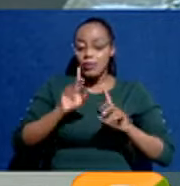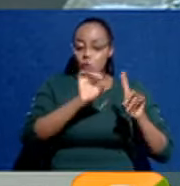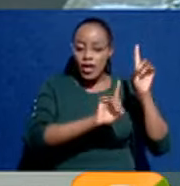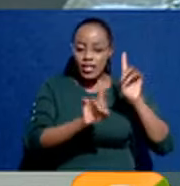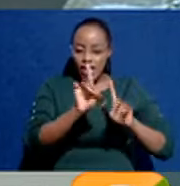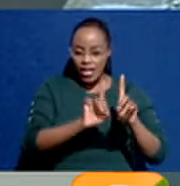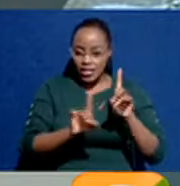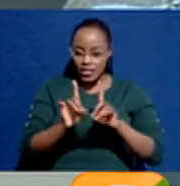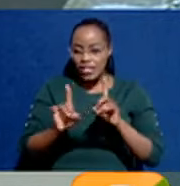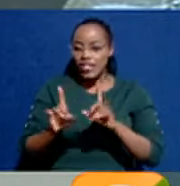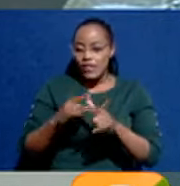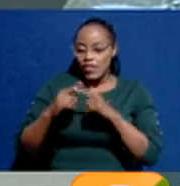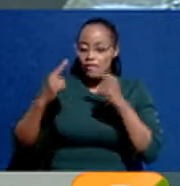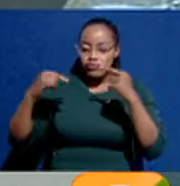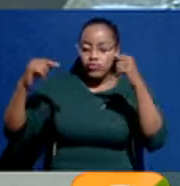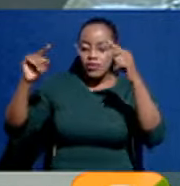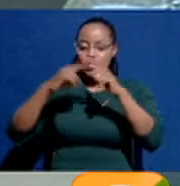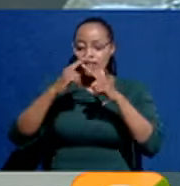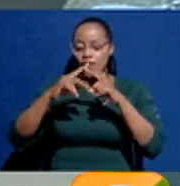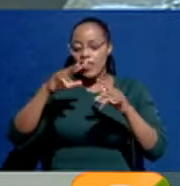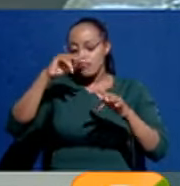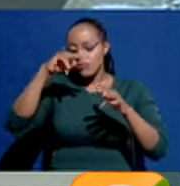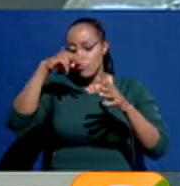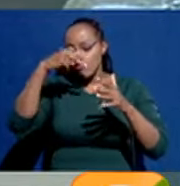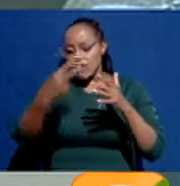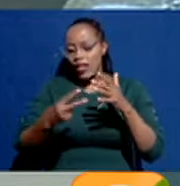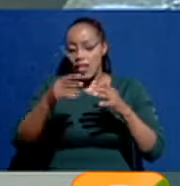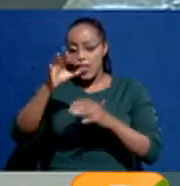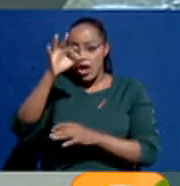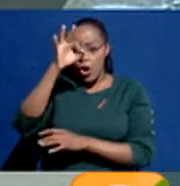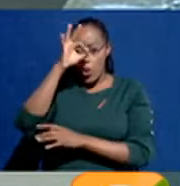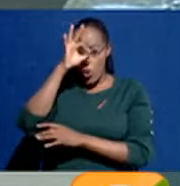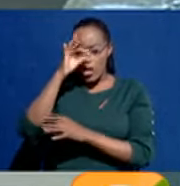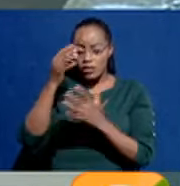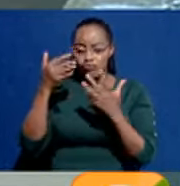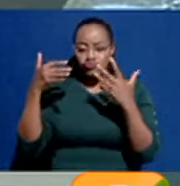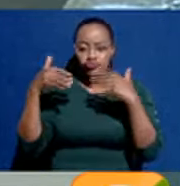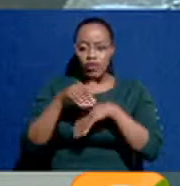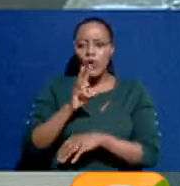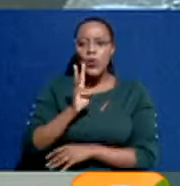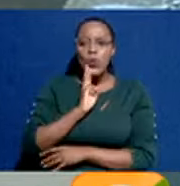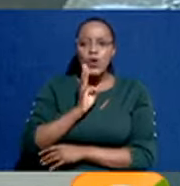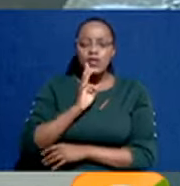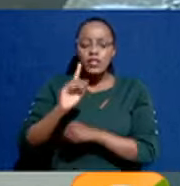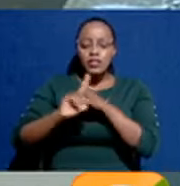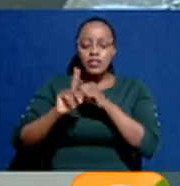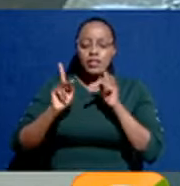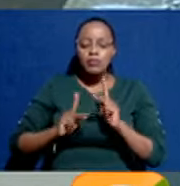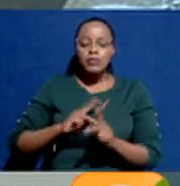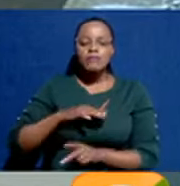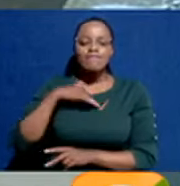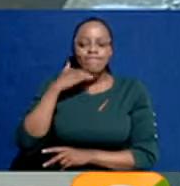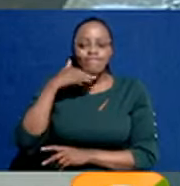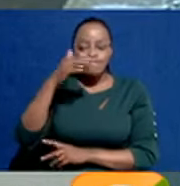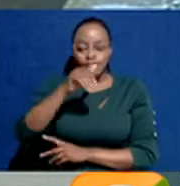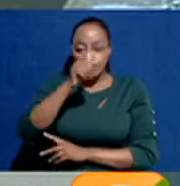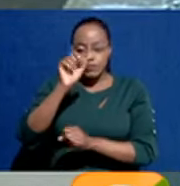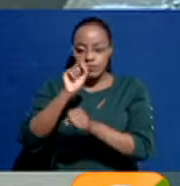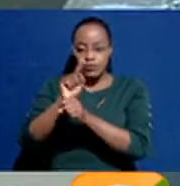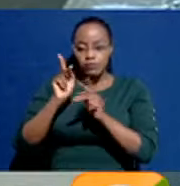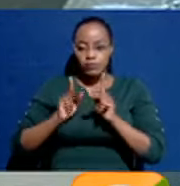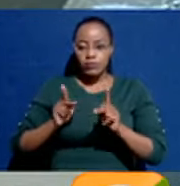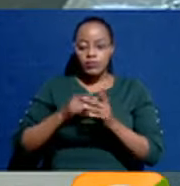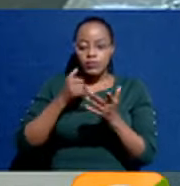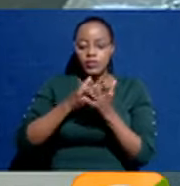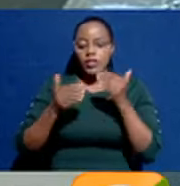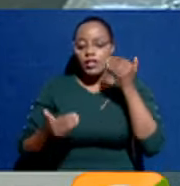celebrating the groom's victory on top of the underground tank sank, with six of them dying. 11 more people, including